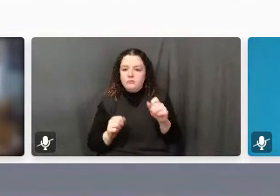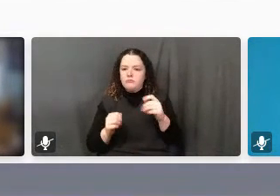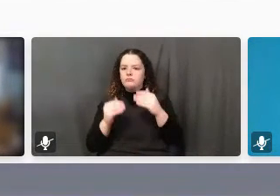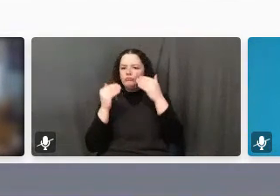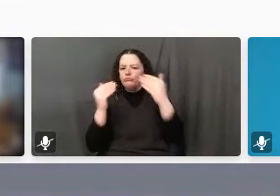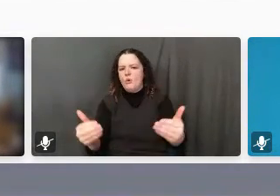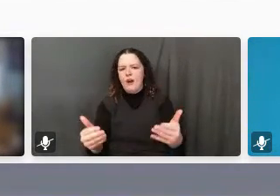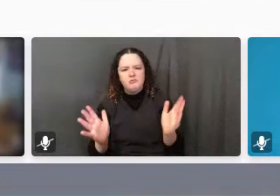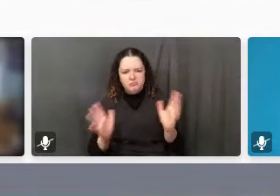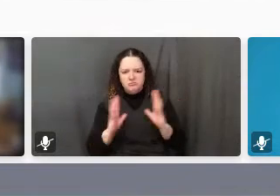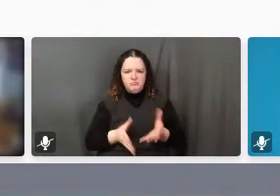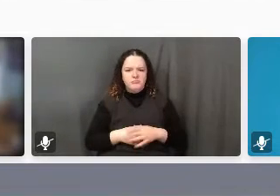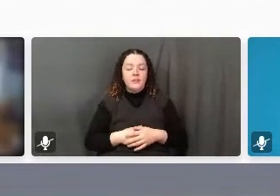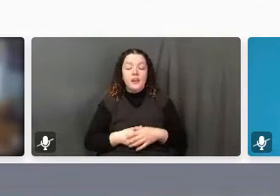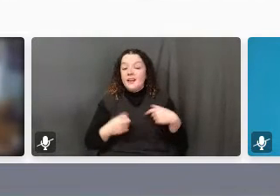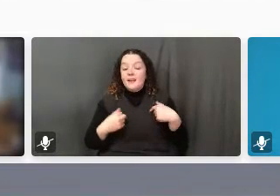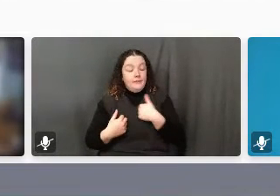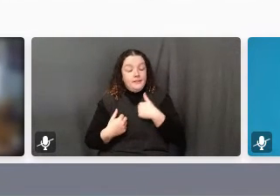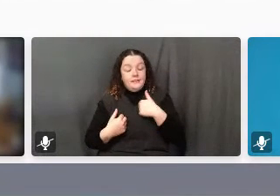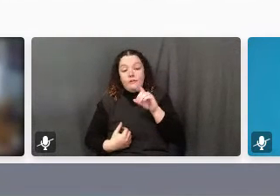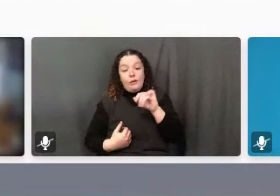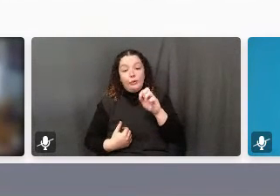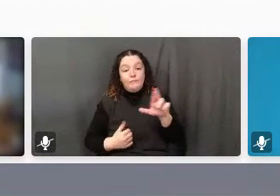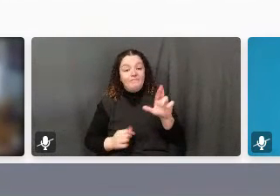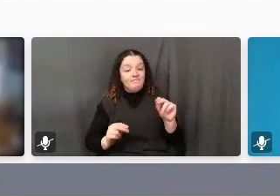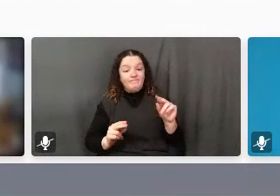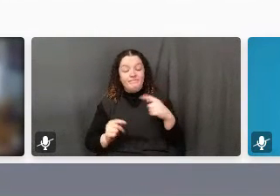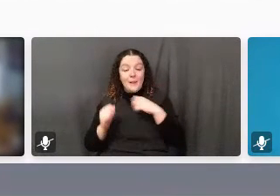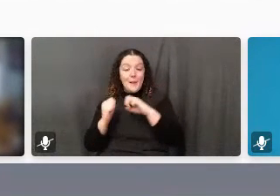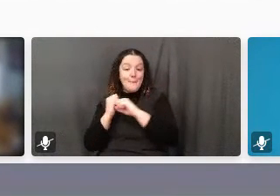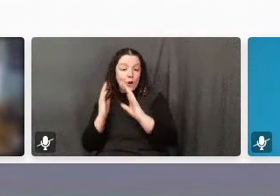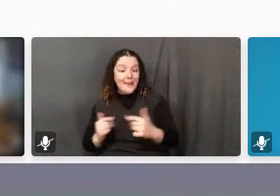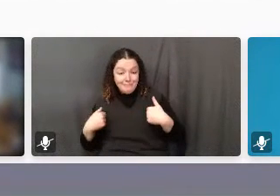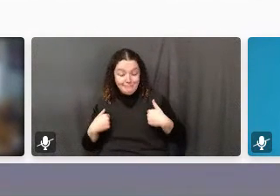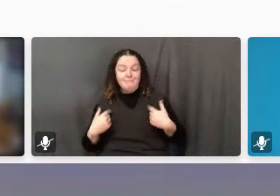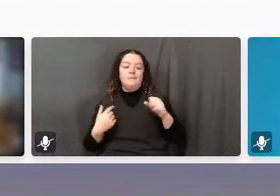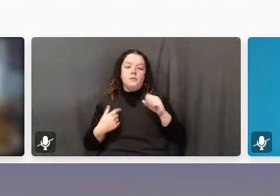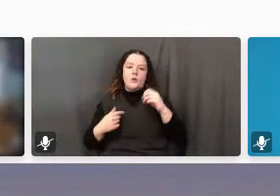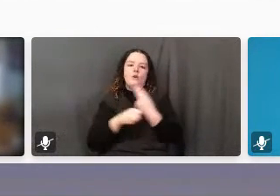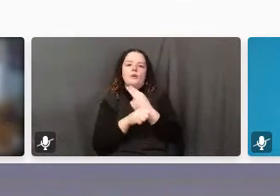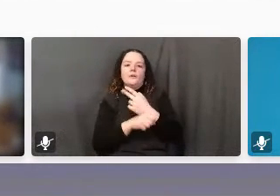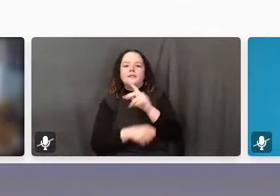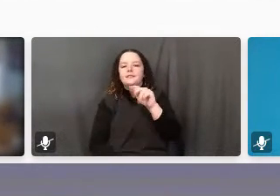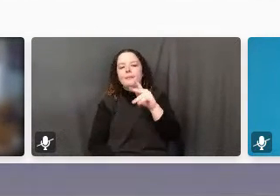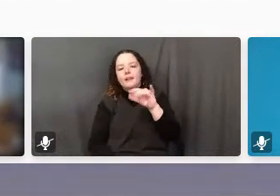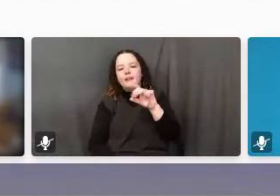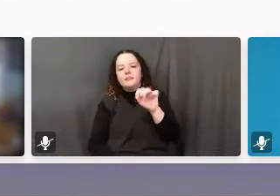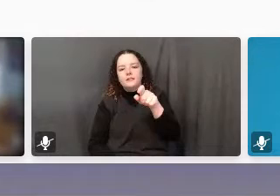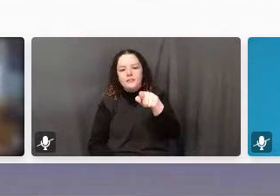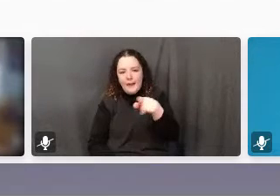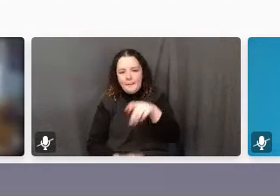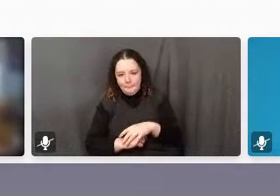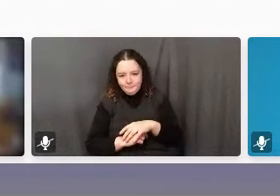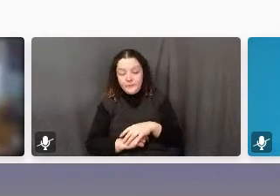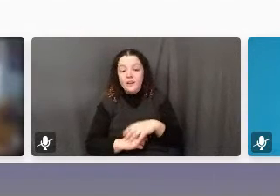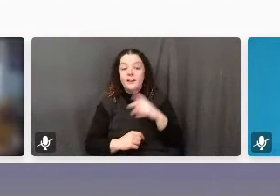yourself. Like I said, I'm not a coder, I'm a marketer. So I like to use our templates that we have in here as well. So I think we have over 30